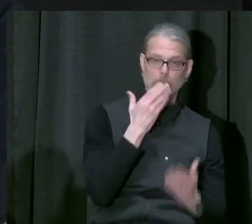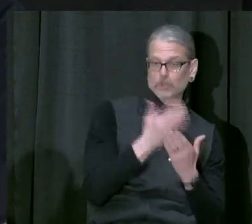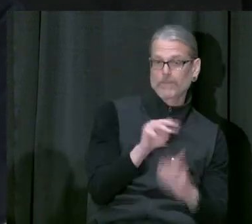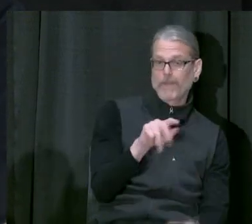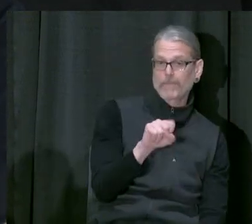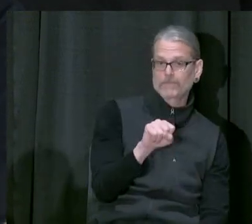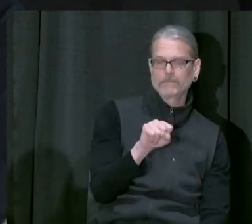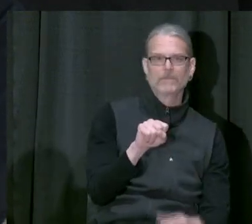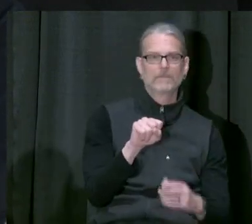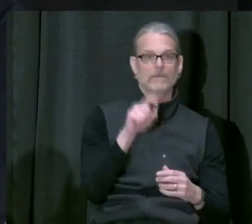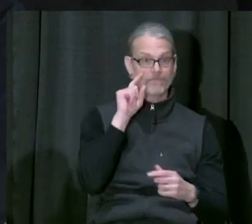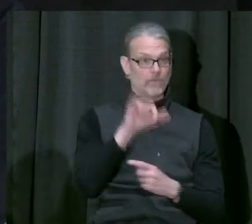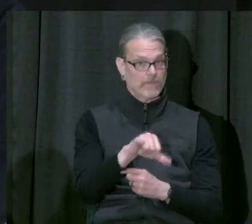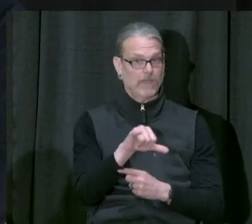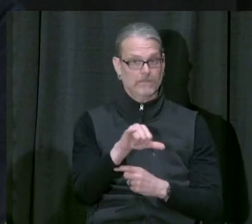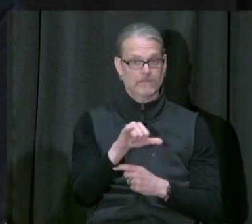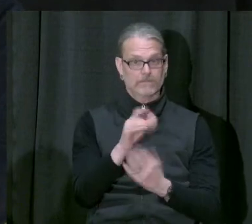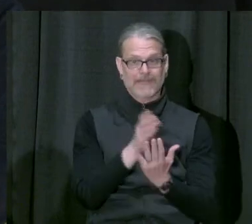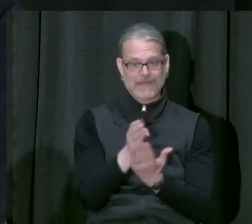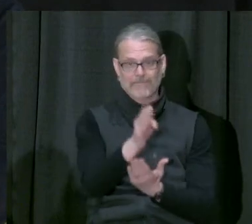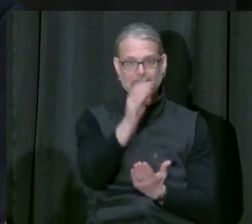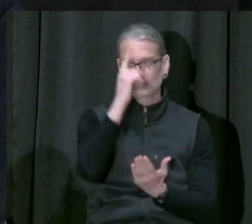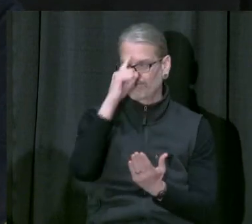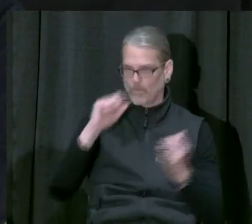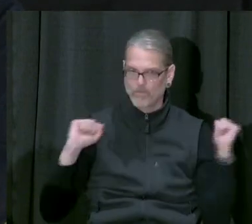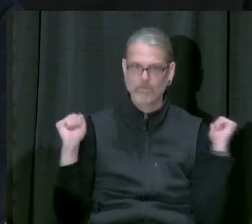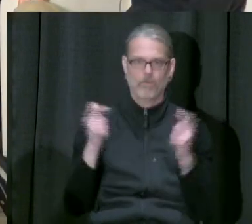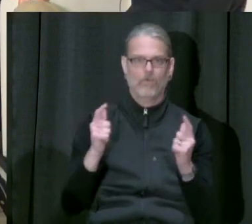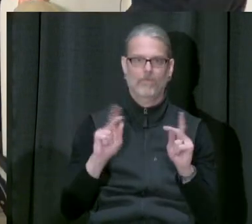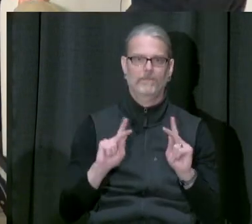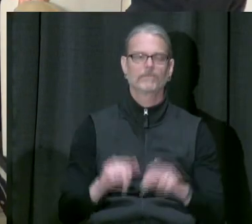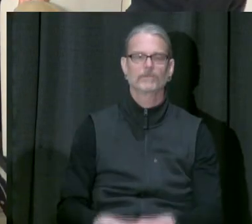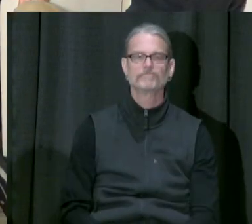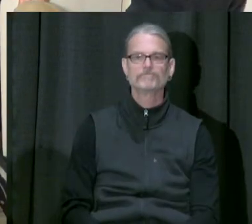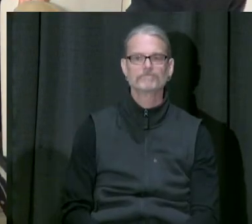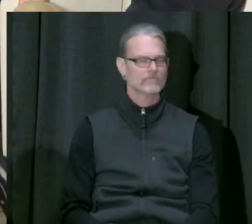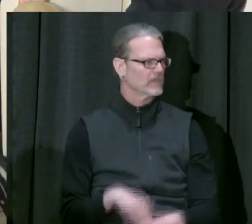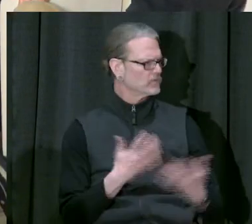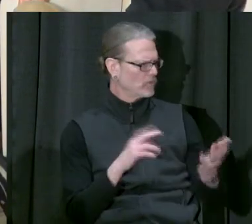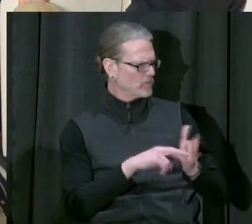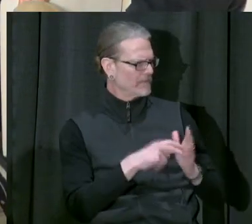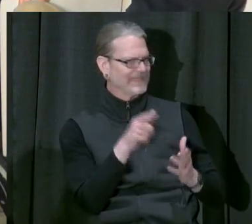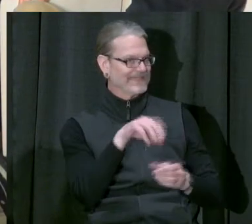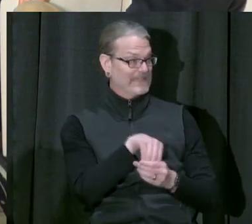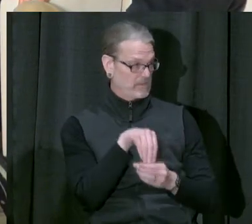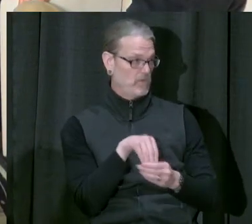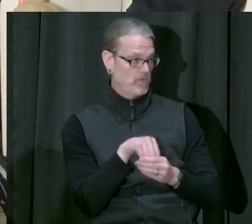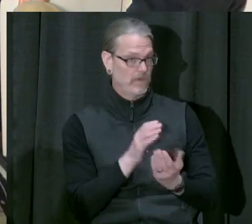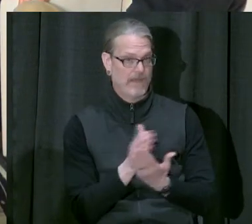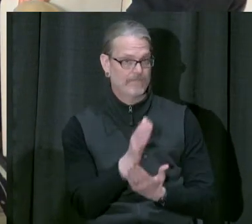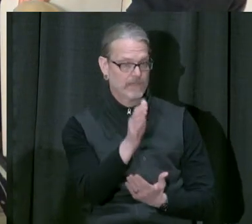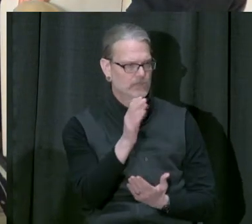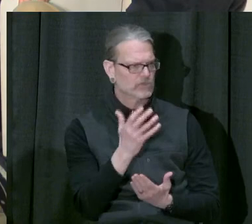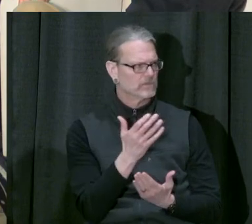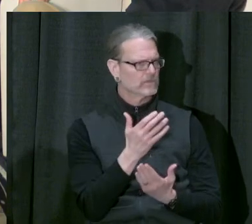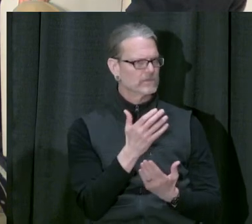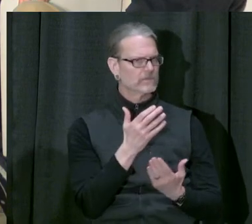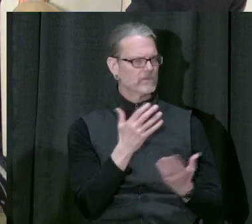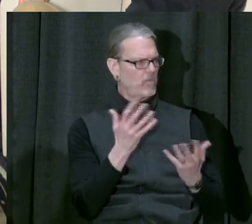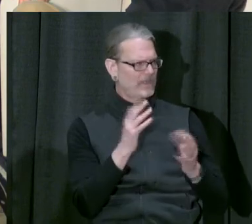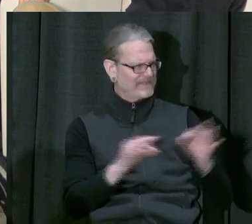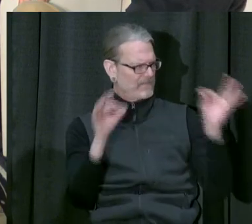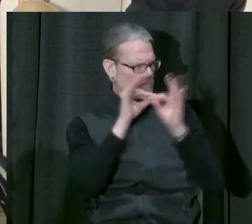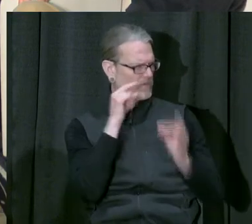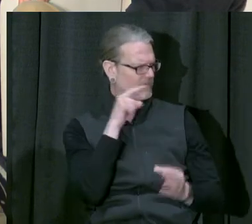exactly that, create navigation for all. So when it comes to indoor navigation, what is to you the significance